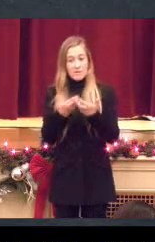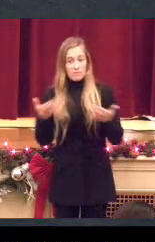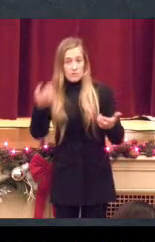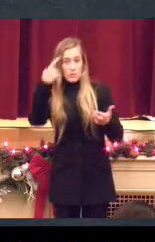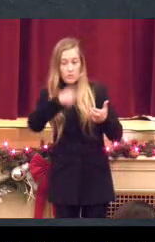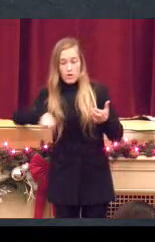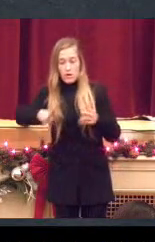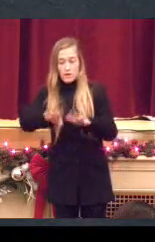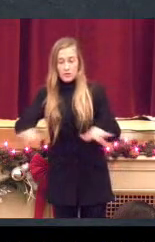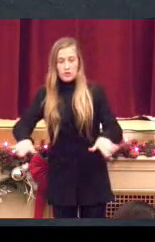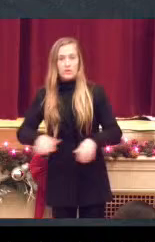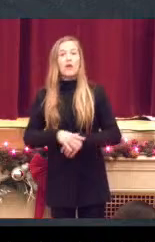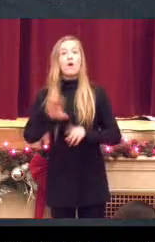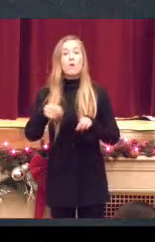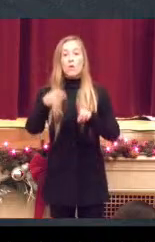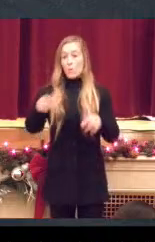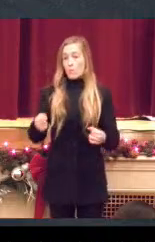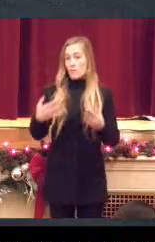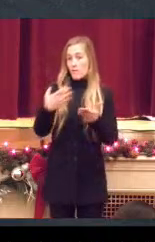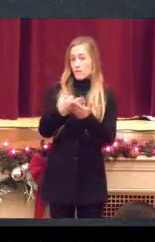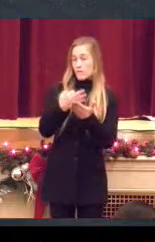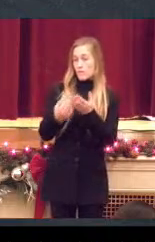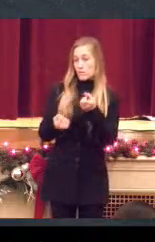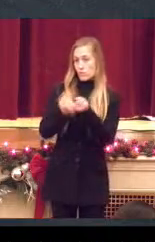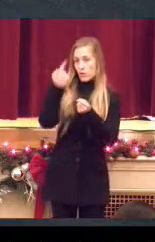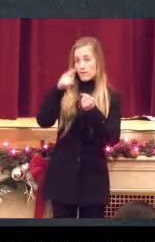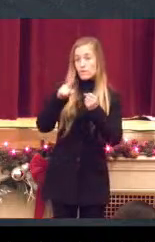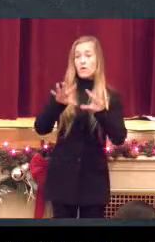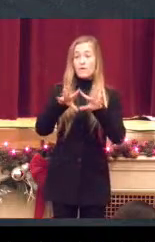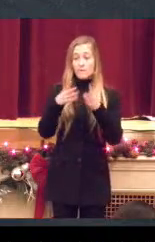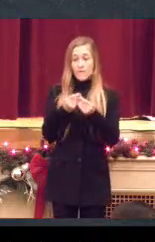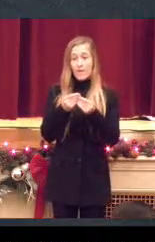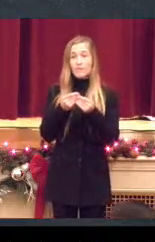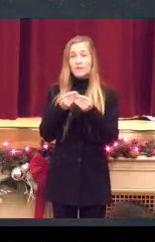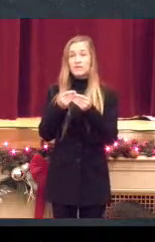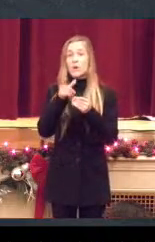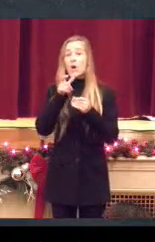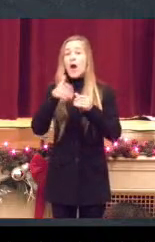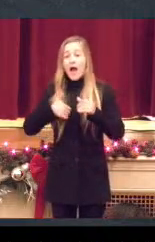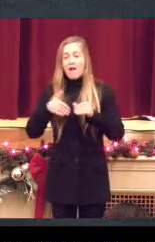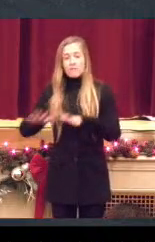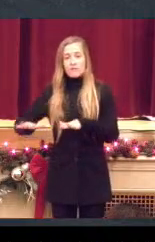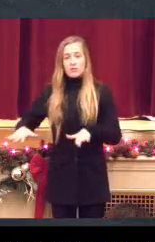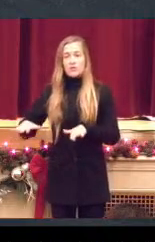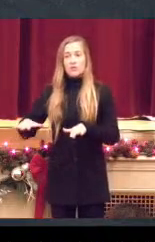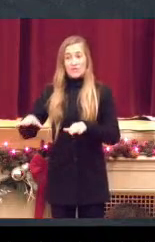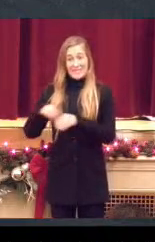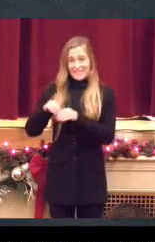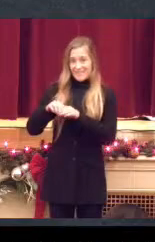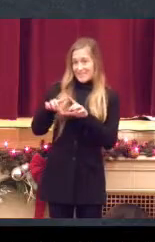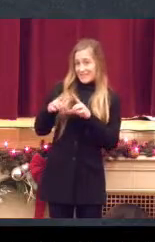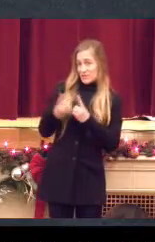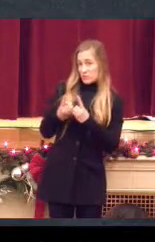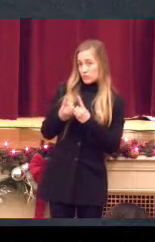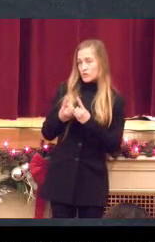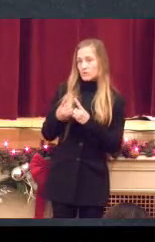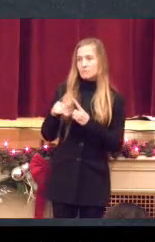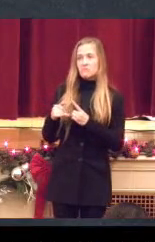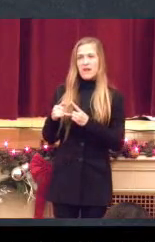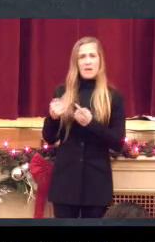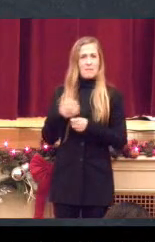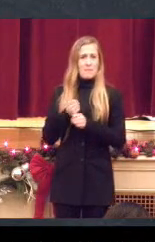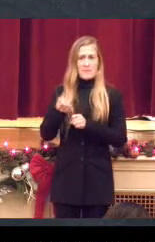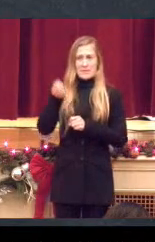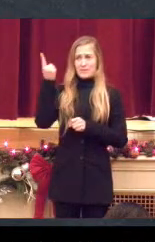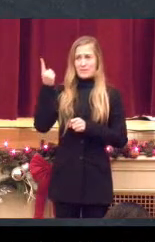financial support for families of the children that are in this district is something that makes sense, and